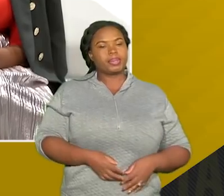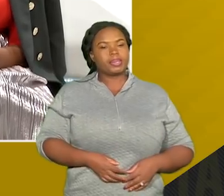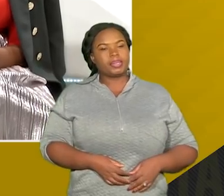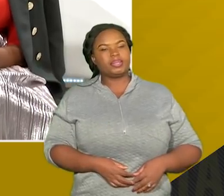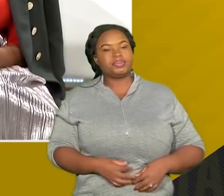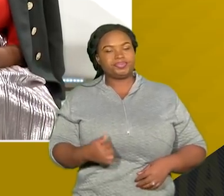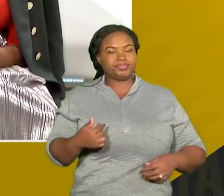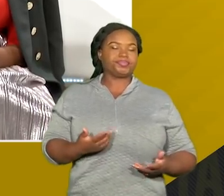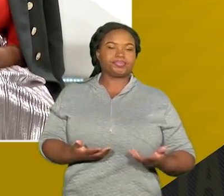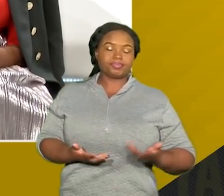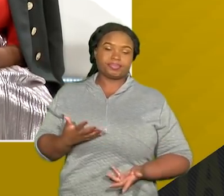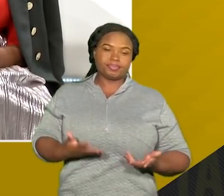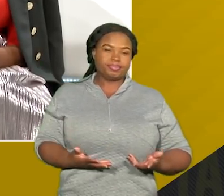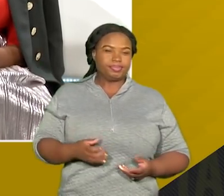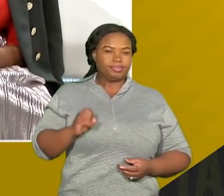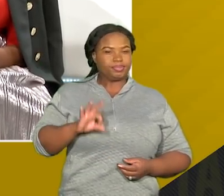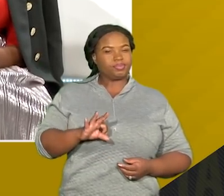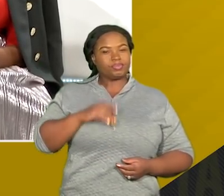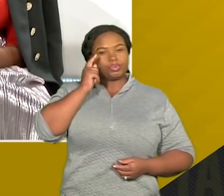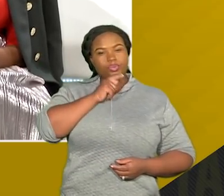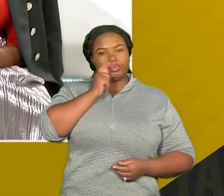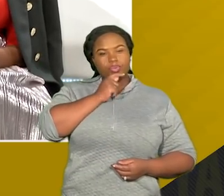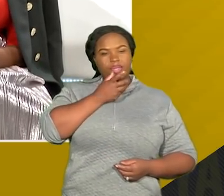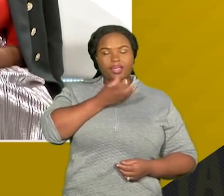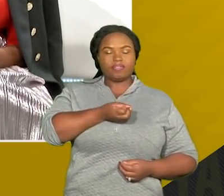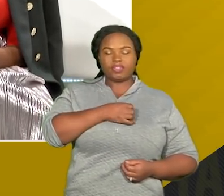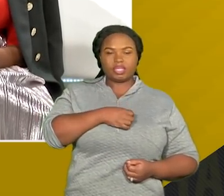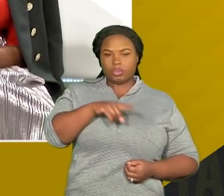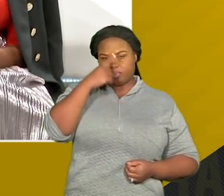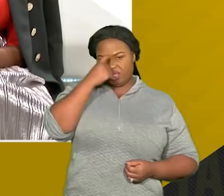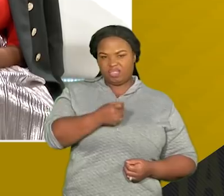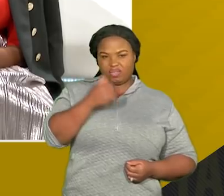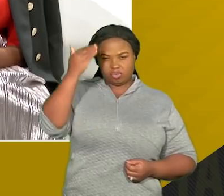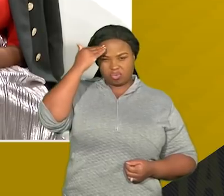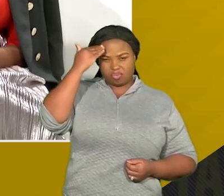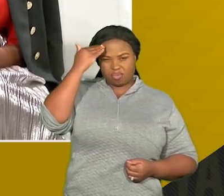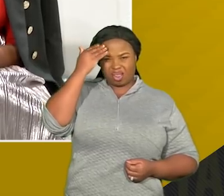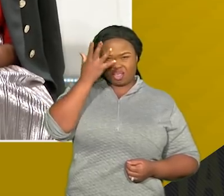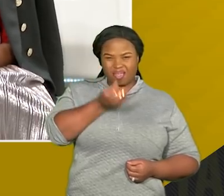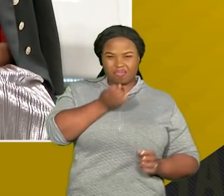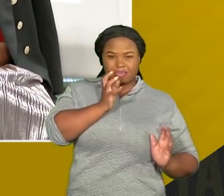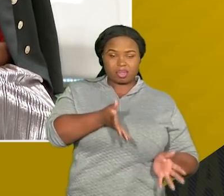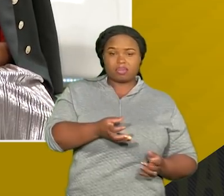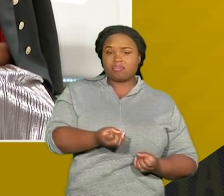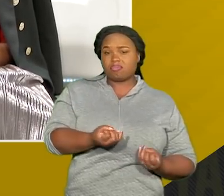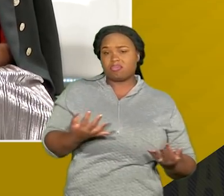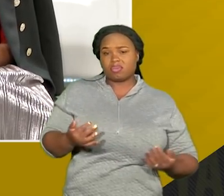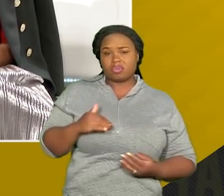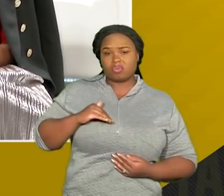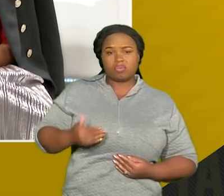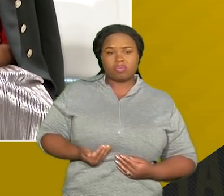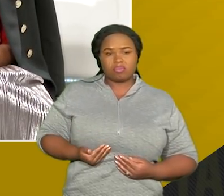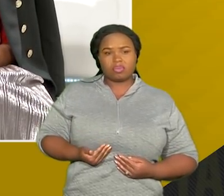nto yokuthakatha nokwenza izinto isekhanda abantu besifazana abaningi banakho ukuthi bahambe